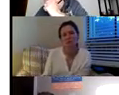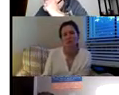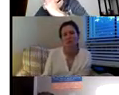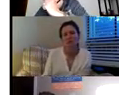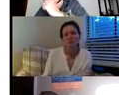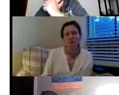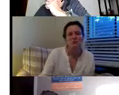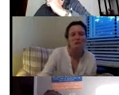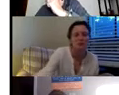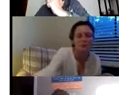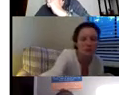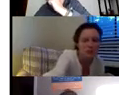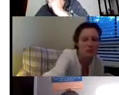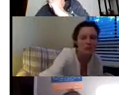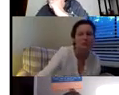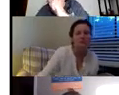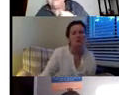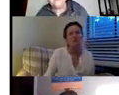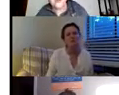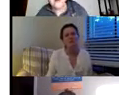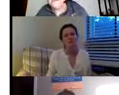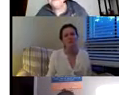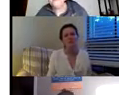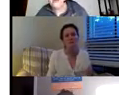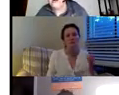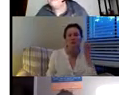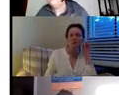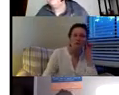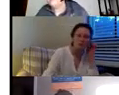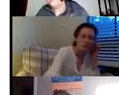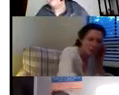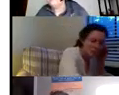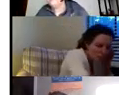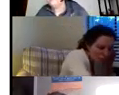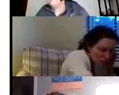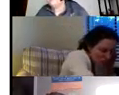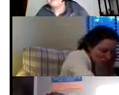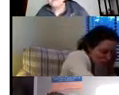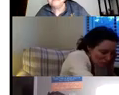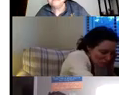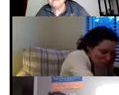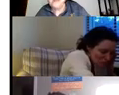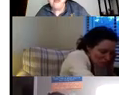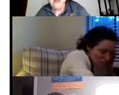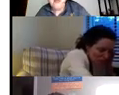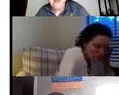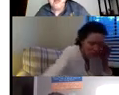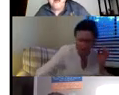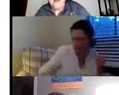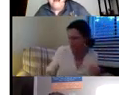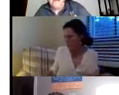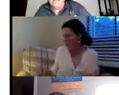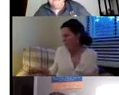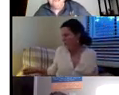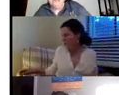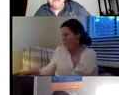And then creation care, which is so connected to that, again, we are